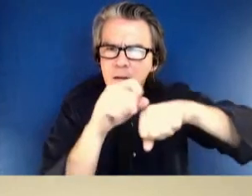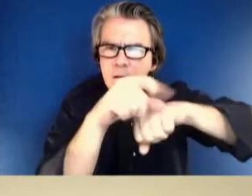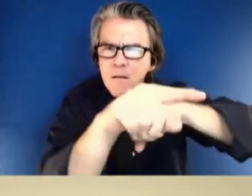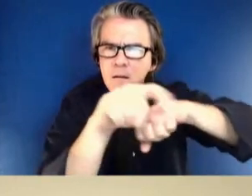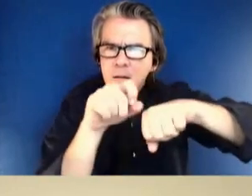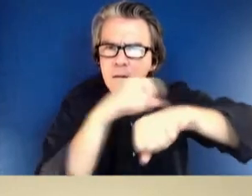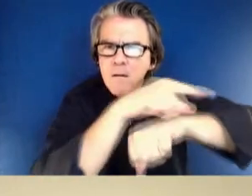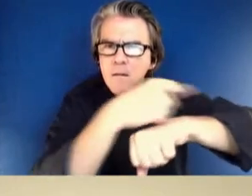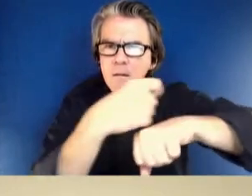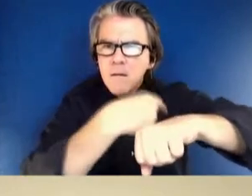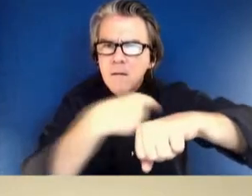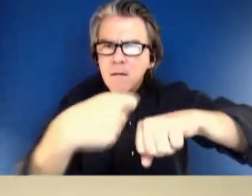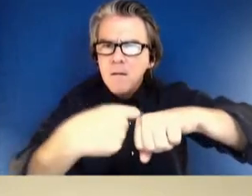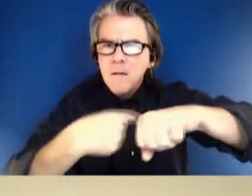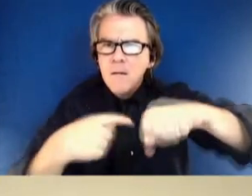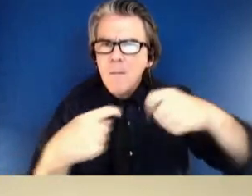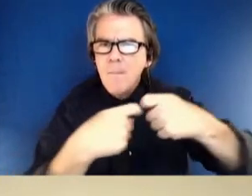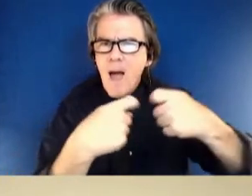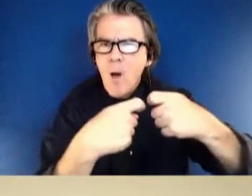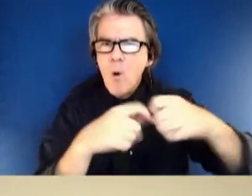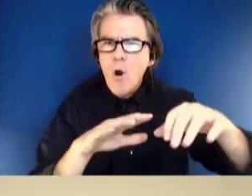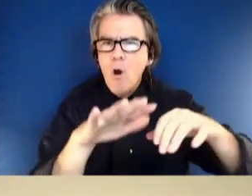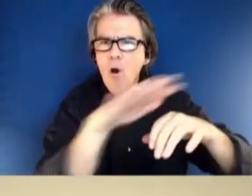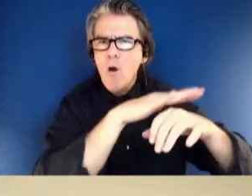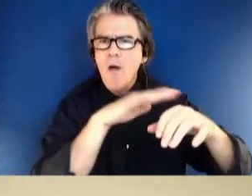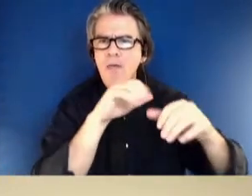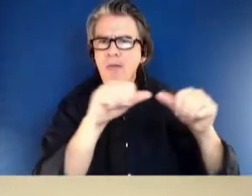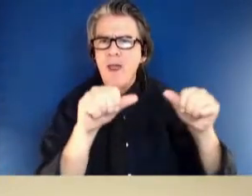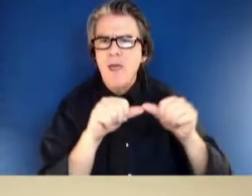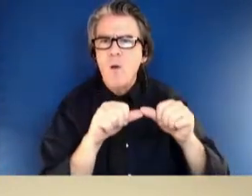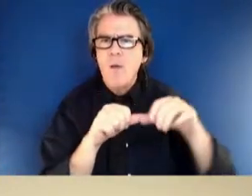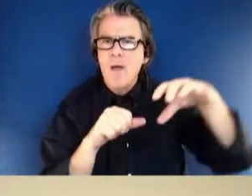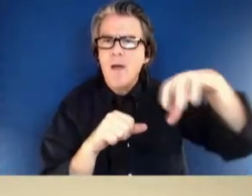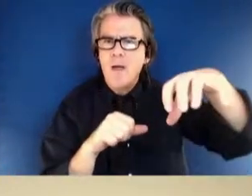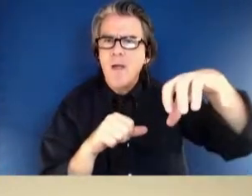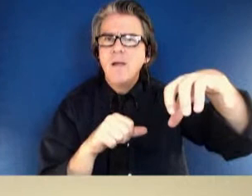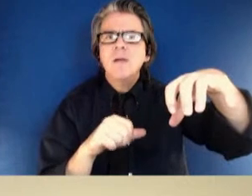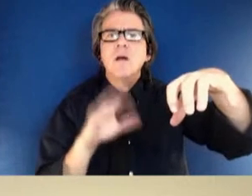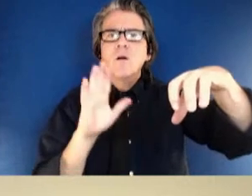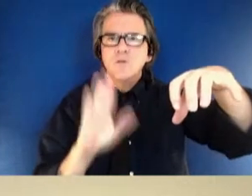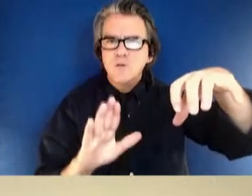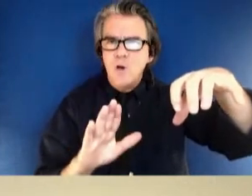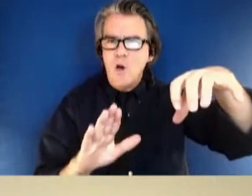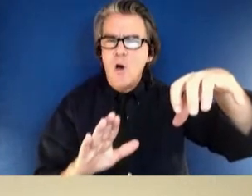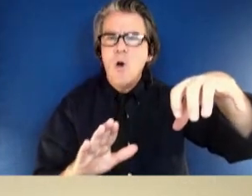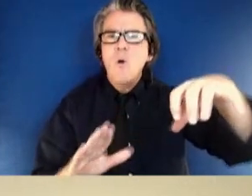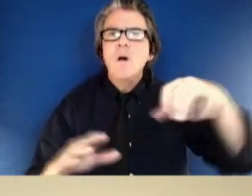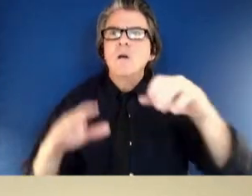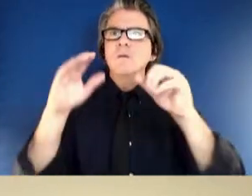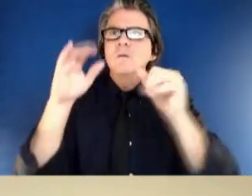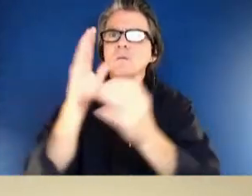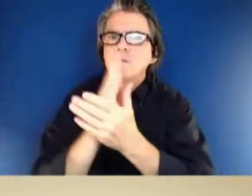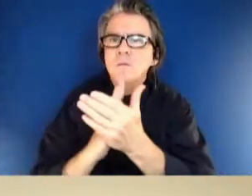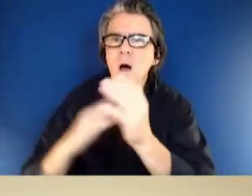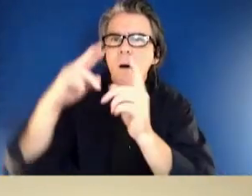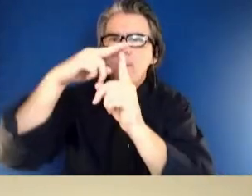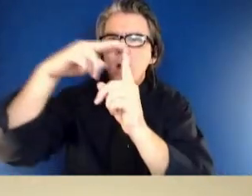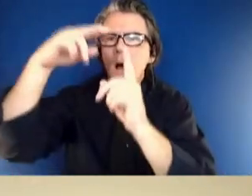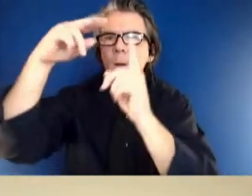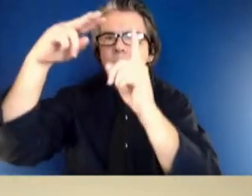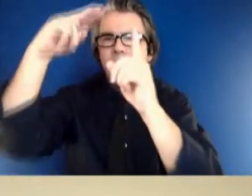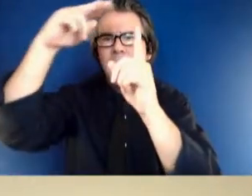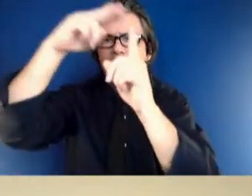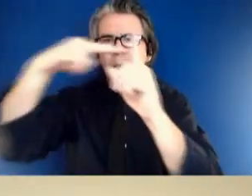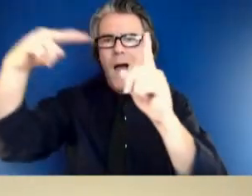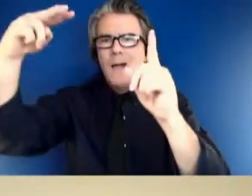that does, it allows us to keep customers in lights while we de-energize transmission lines that